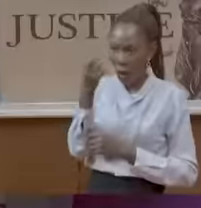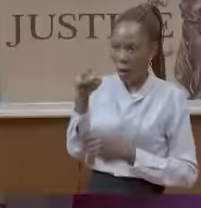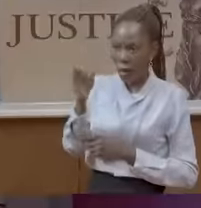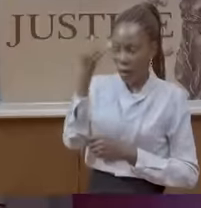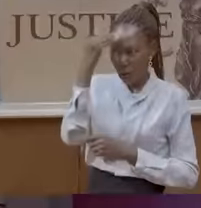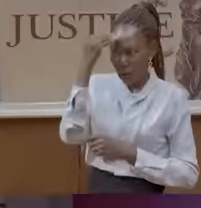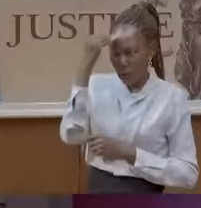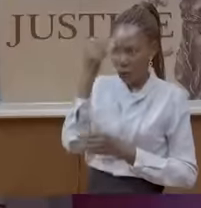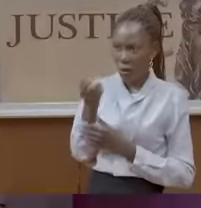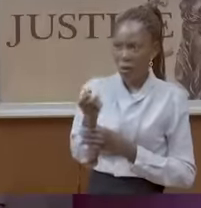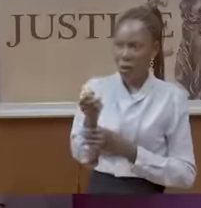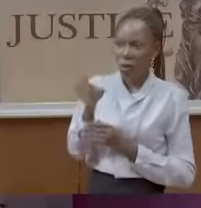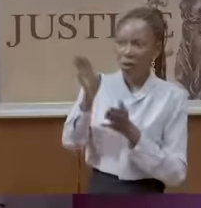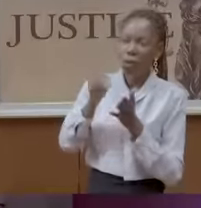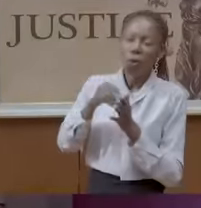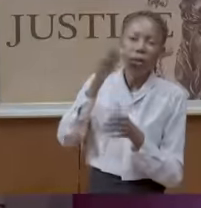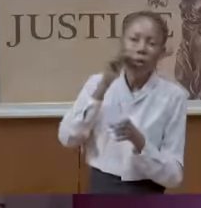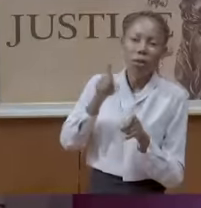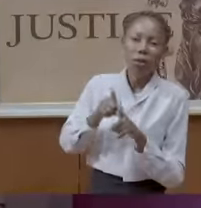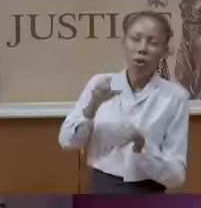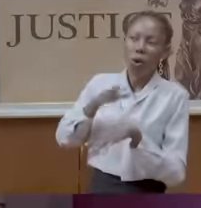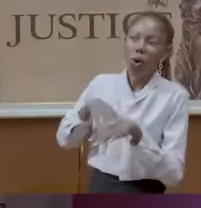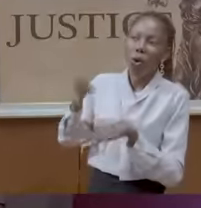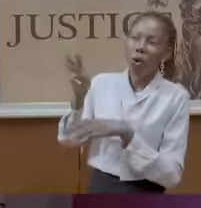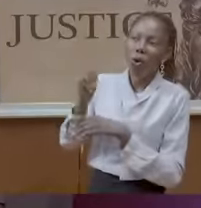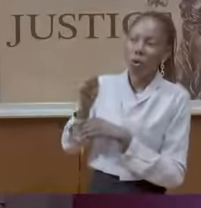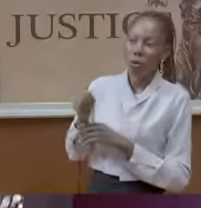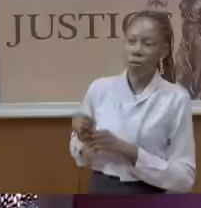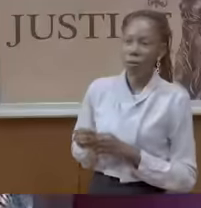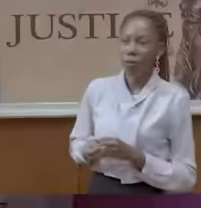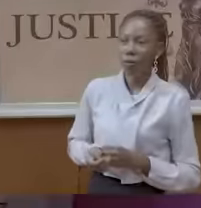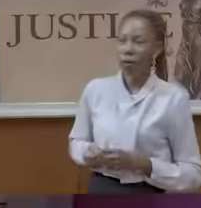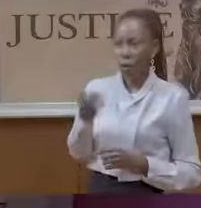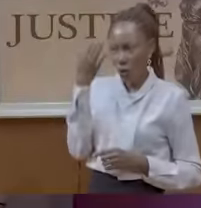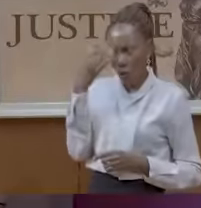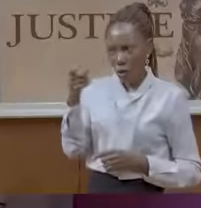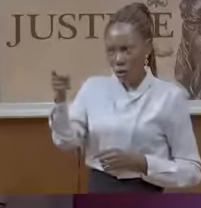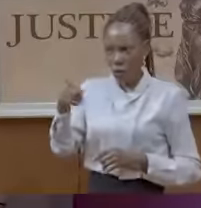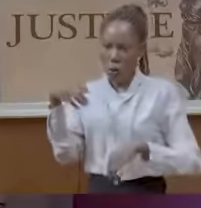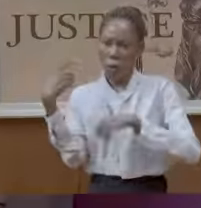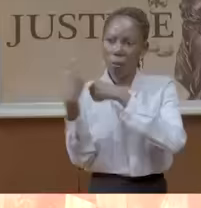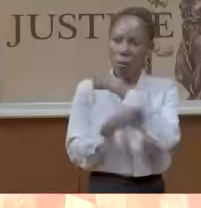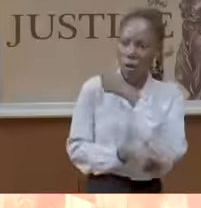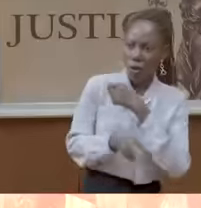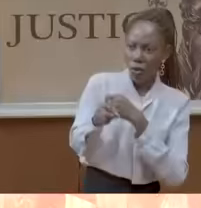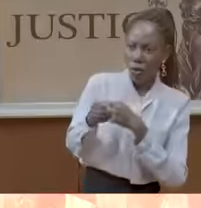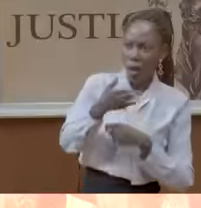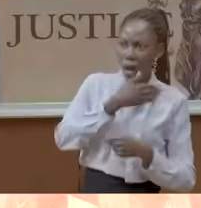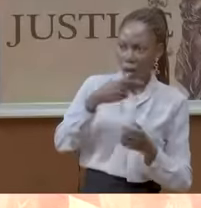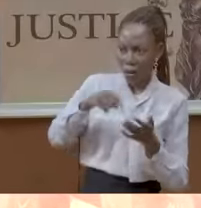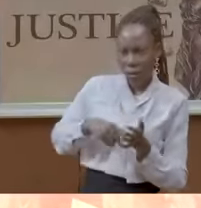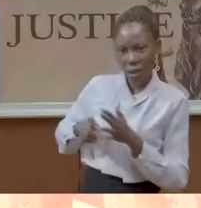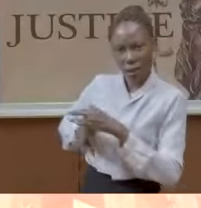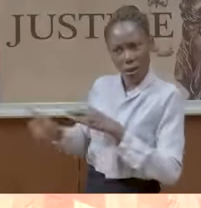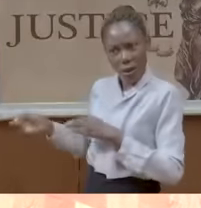call me, two of them, Asem and her sister, called me and said, because I ran out, okay, I'm the one beating, I'm the one running out. Why is it me running out? Well, am I